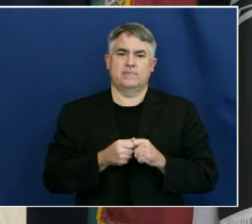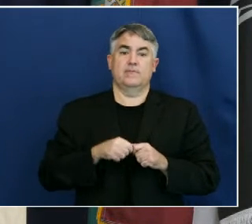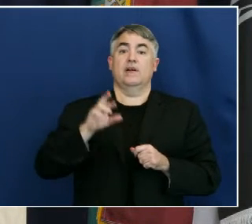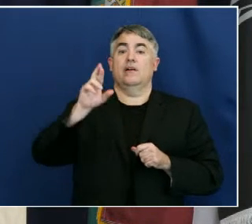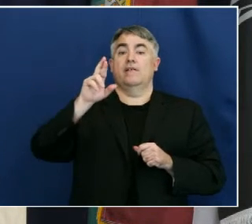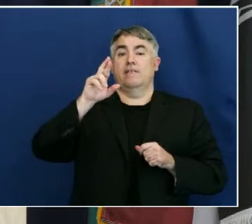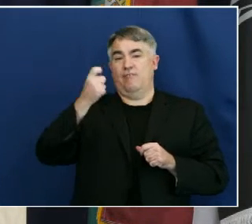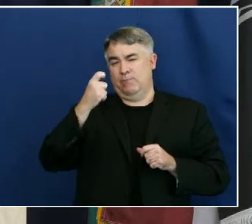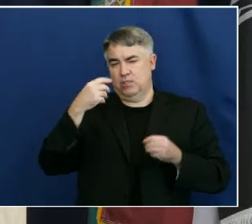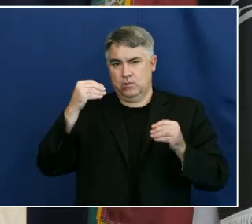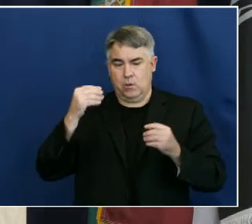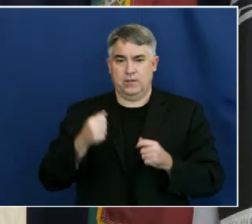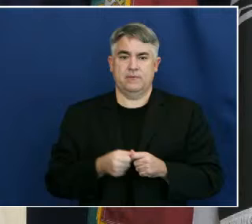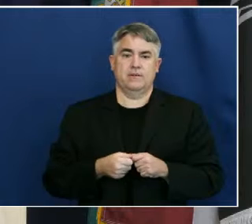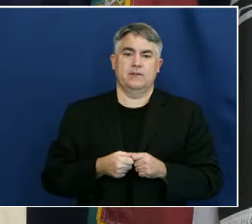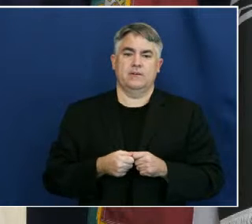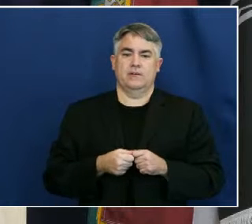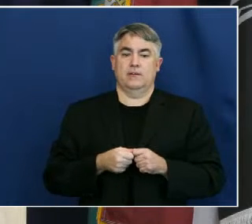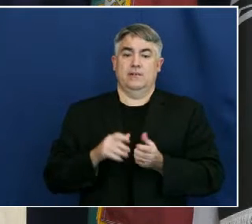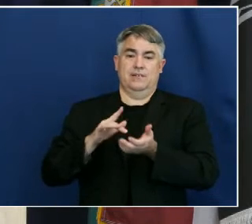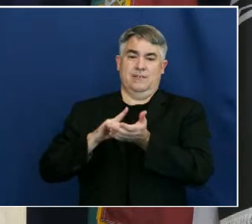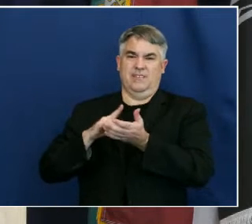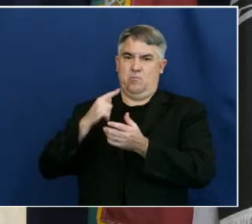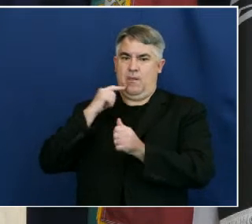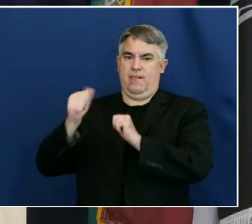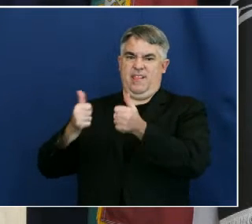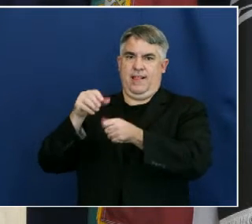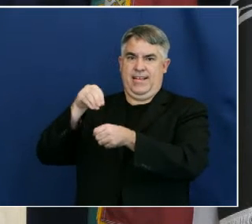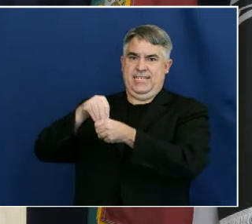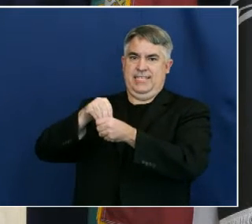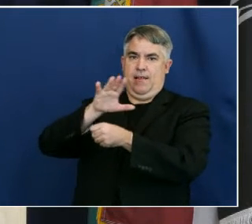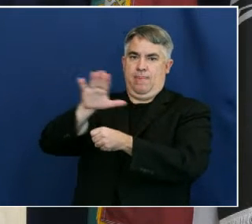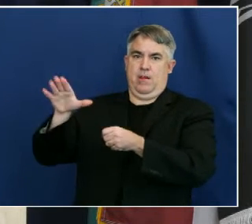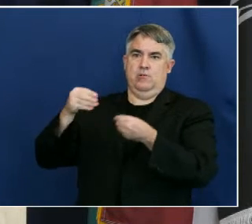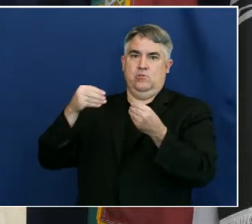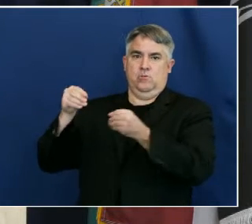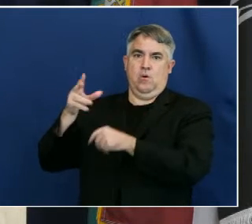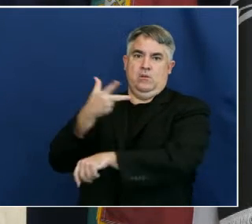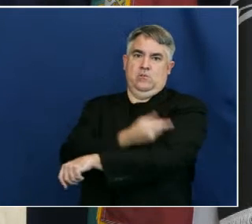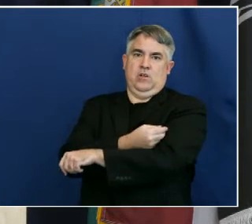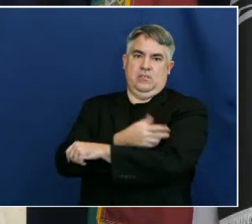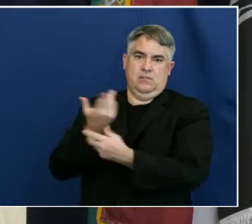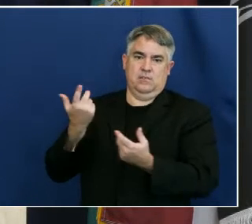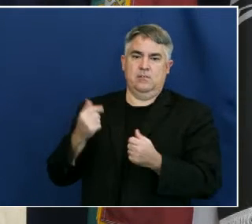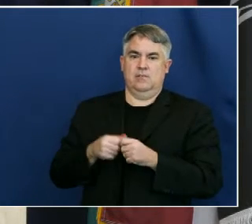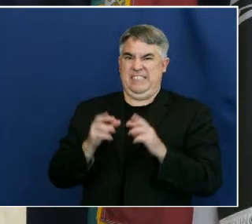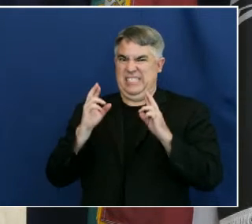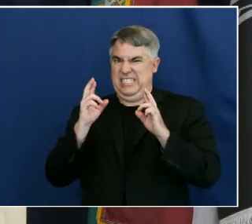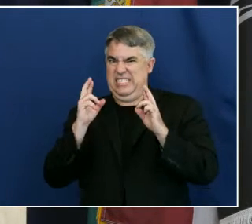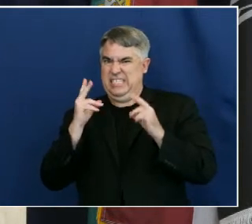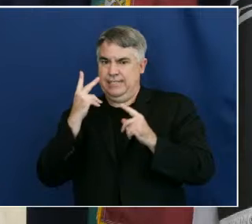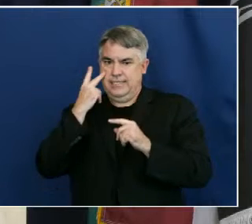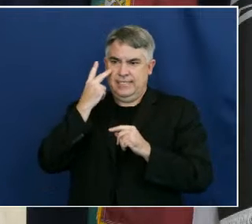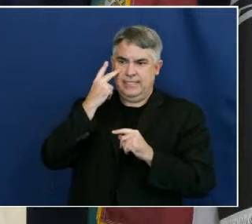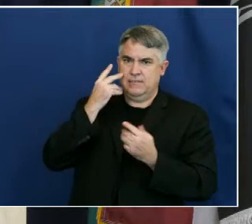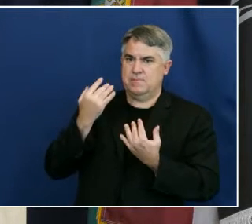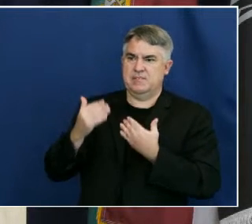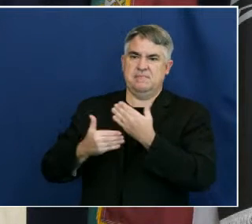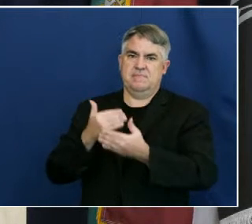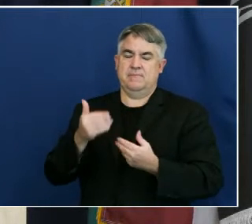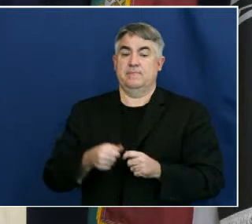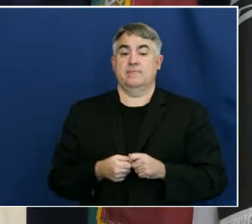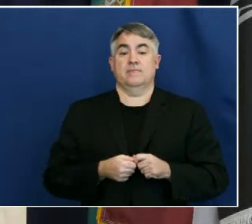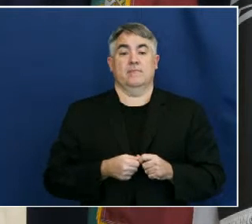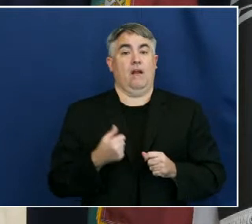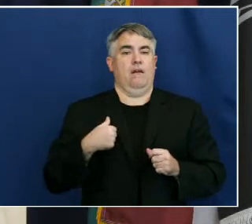on site, which we think will be more convenient and easier for them. But again, we are excited to take this step forward. We